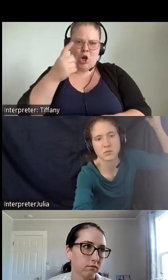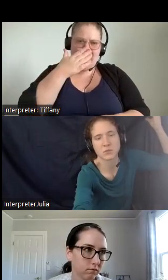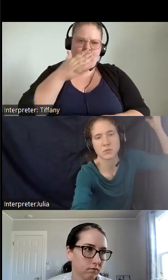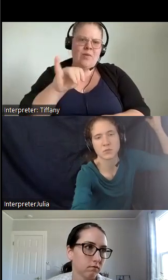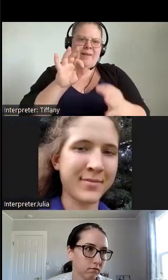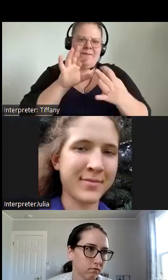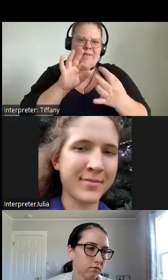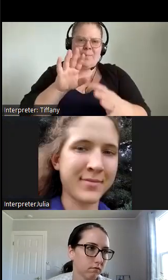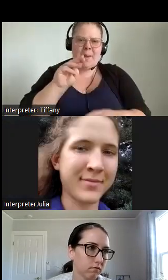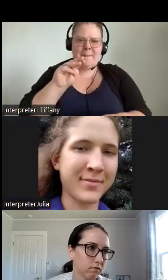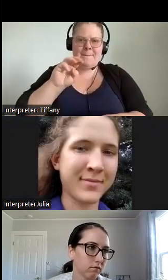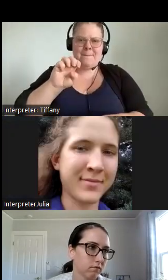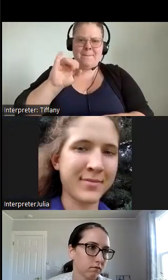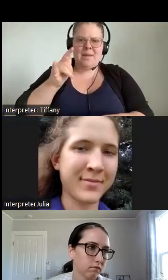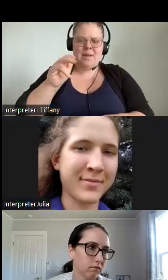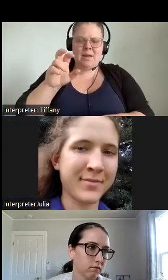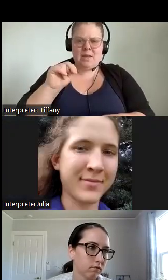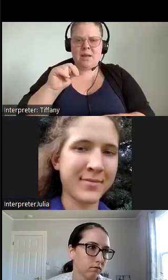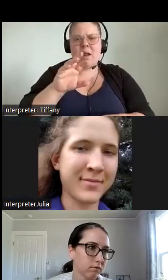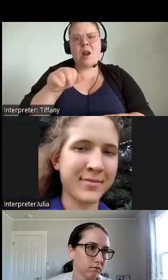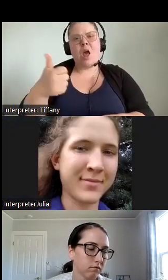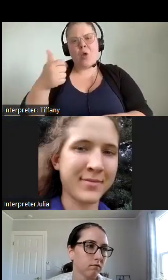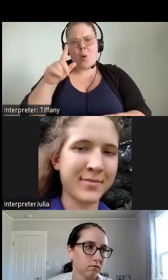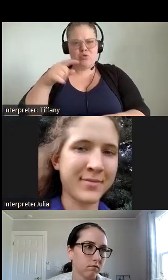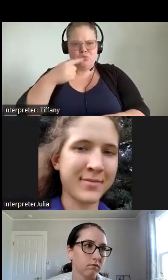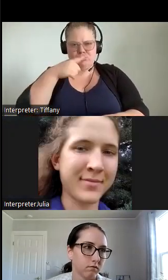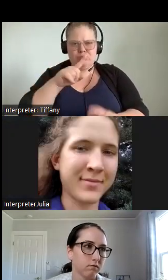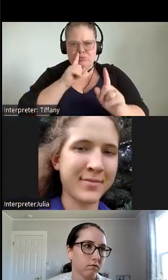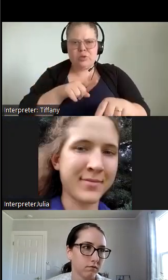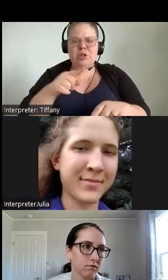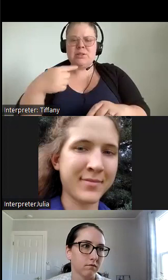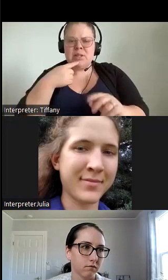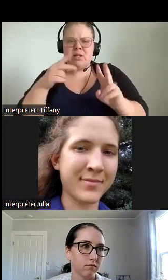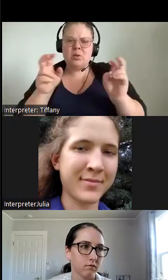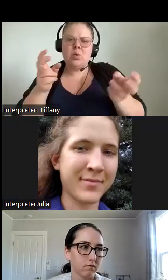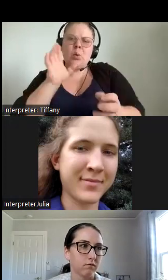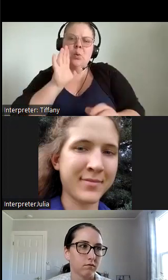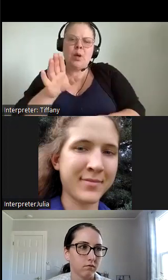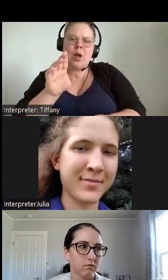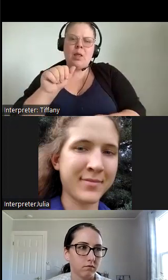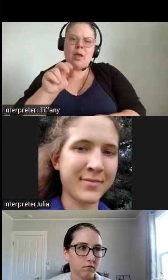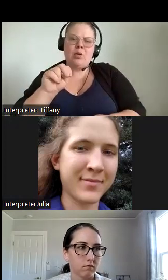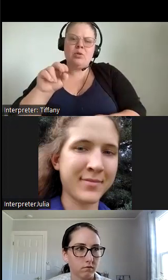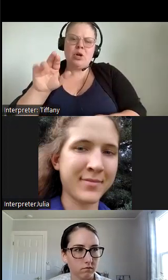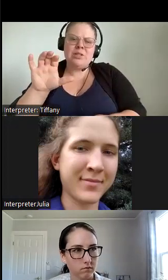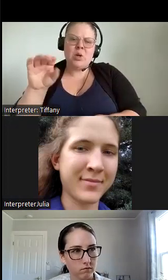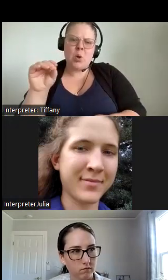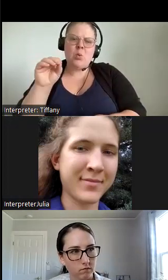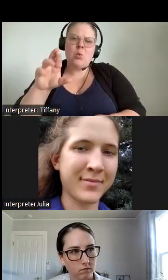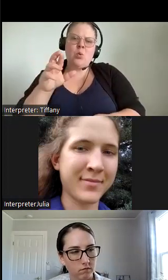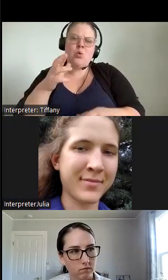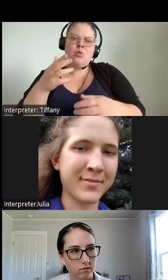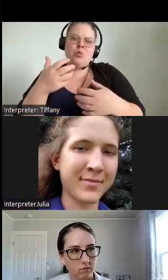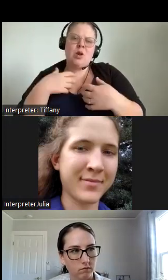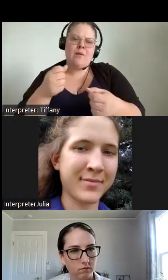Megan. And then another question that I can help address, will an RCO or a recovery community